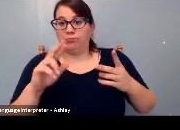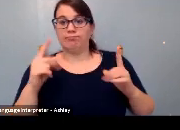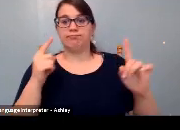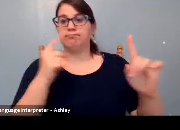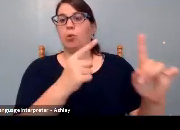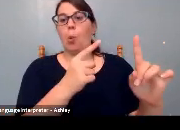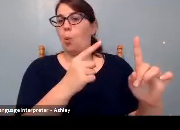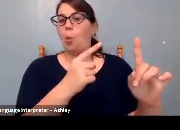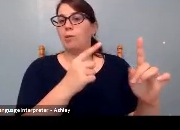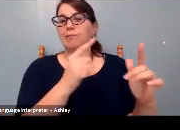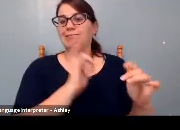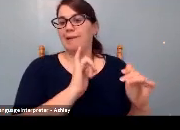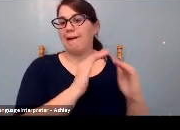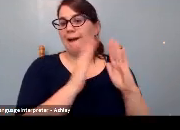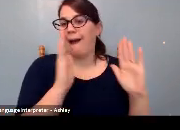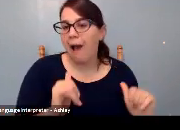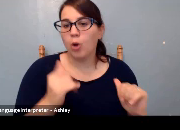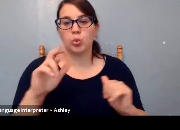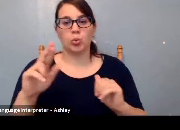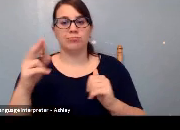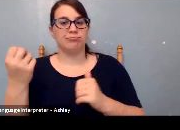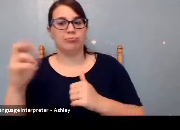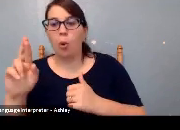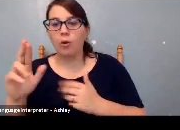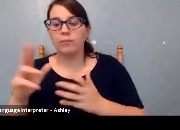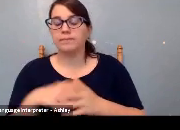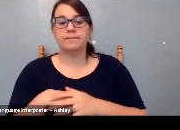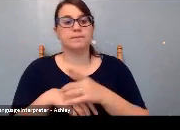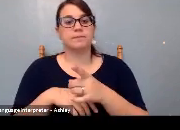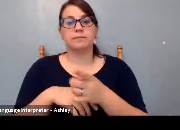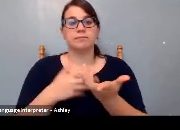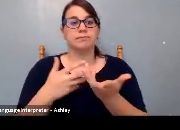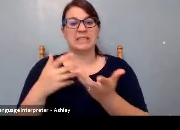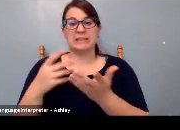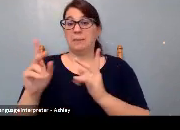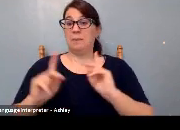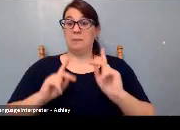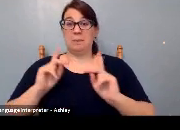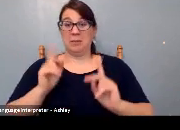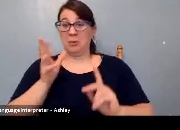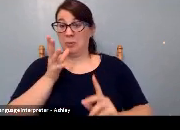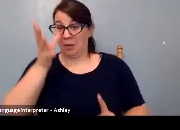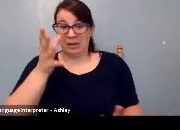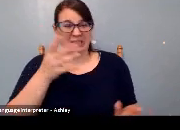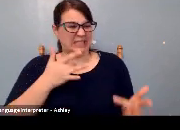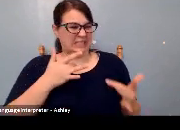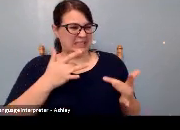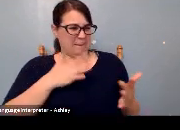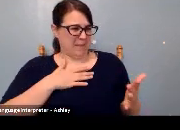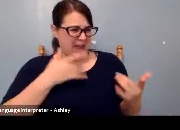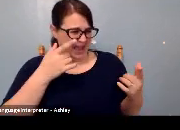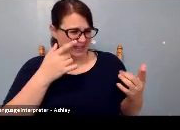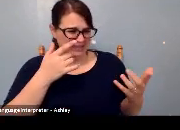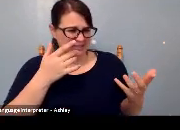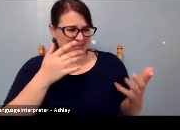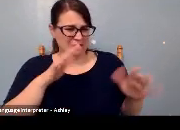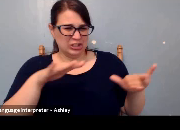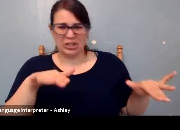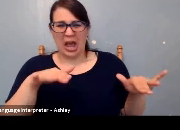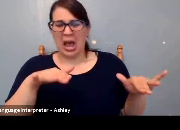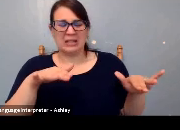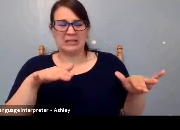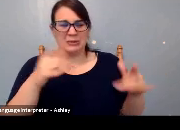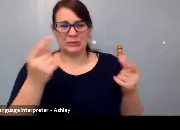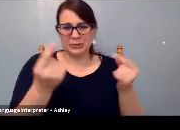know, a lot of parents worry, what will happen to their child after they pass away? So WVABLE accounts allow for the parents